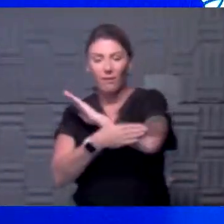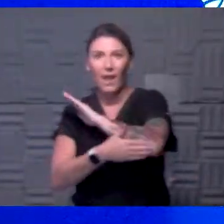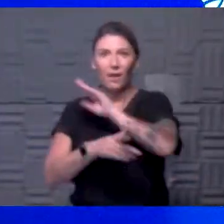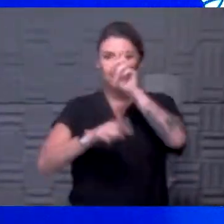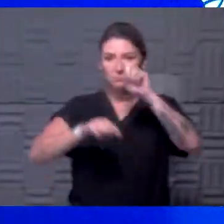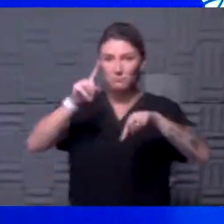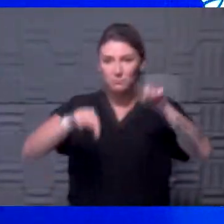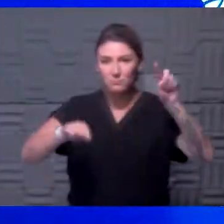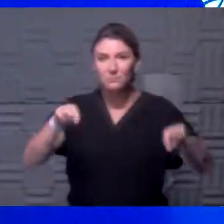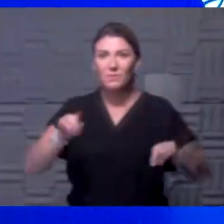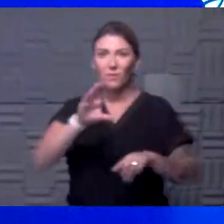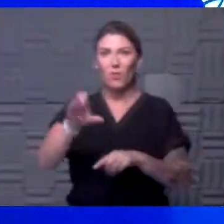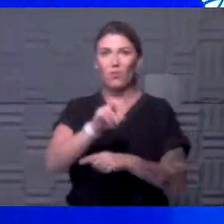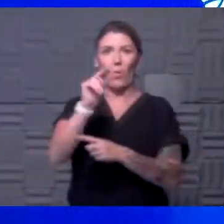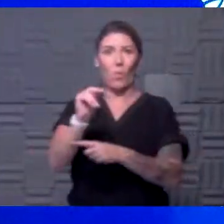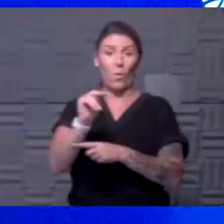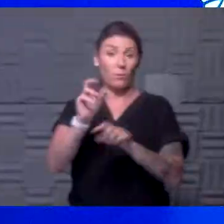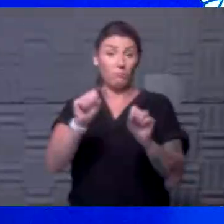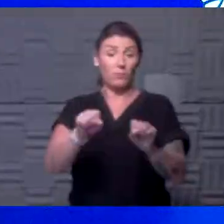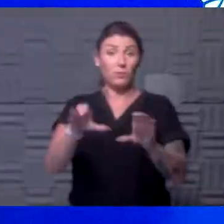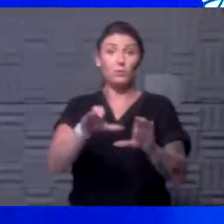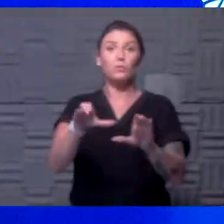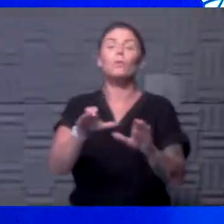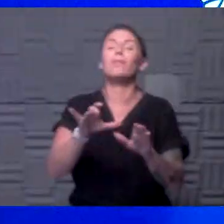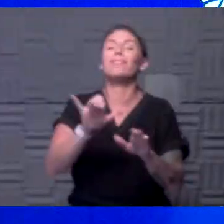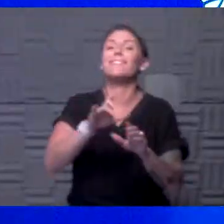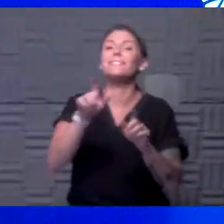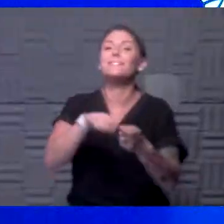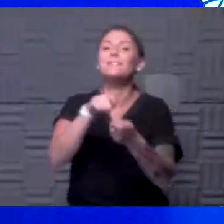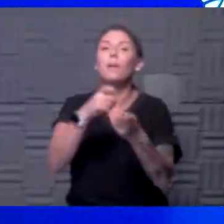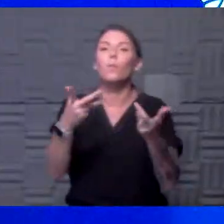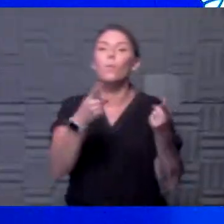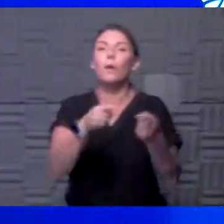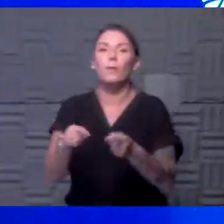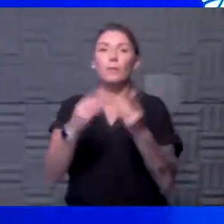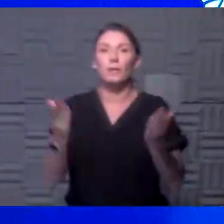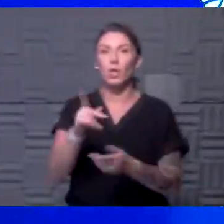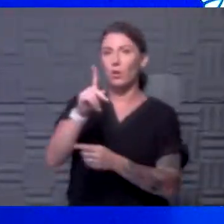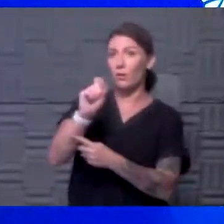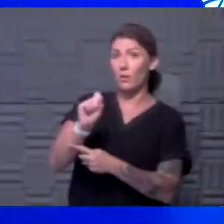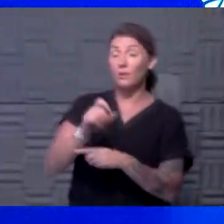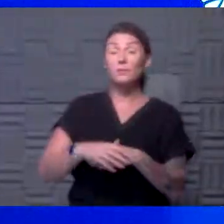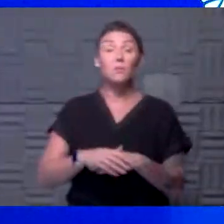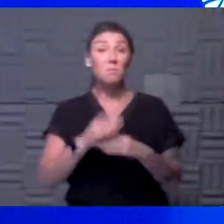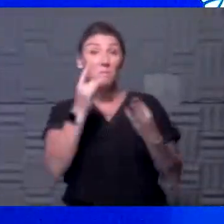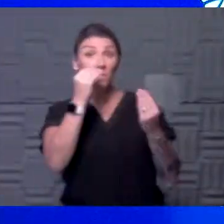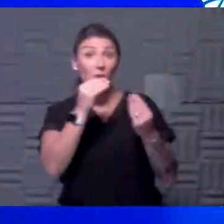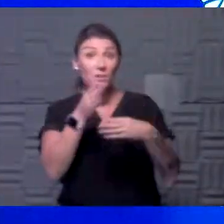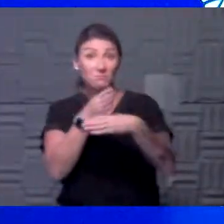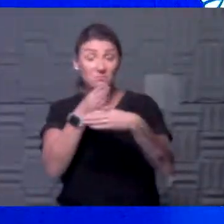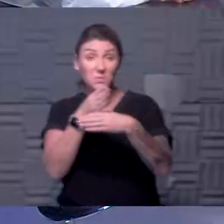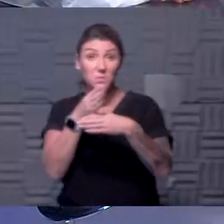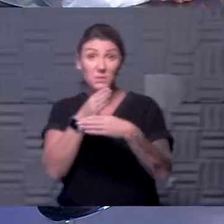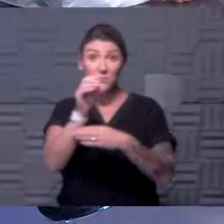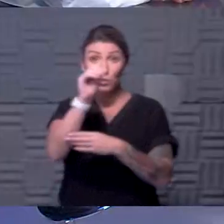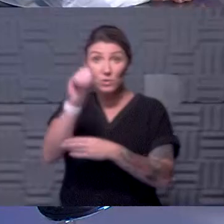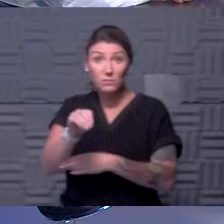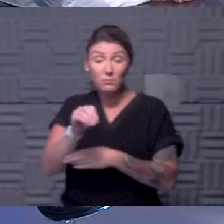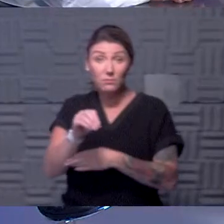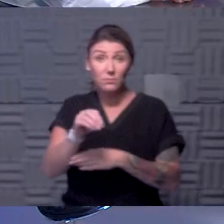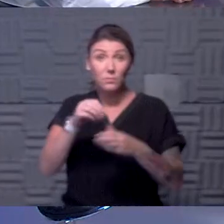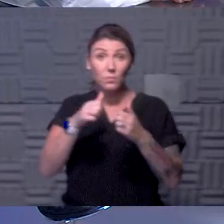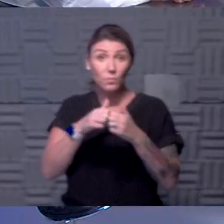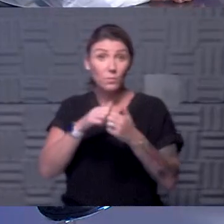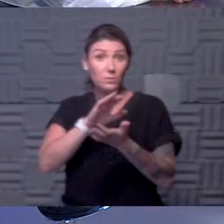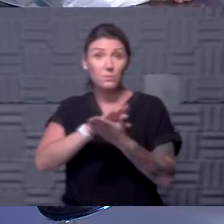different states often have their own ability to do things, which is exactly what's going on here in Kansas. So thoughts about the different percentages between schools, Steve? Well, I think it's